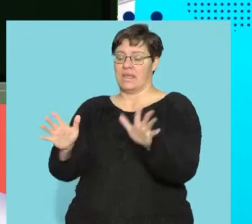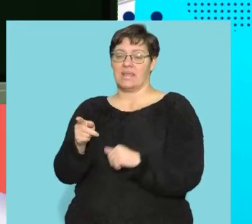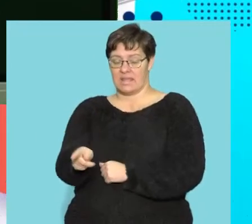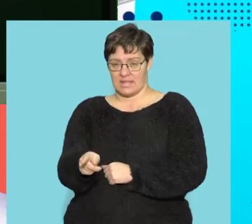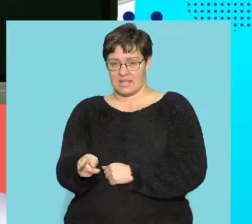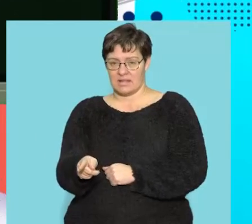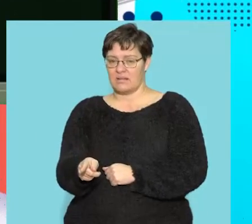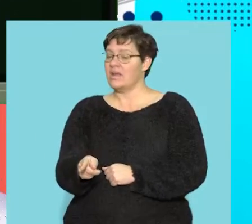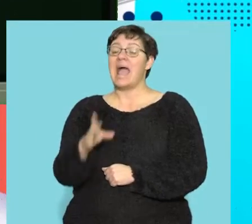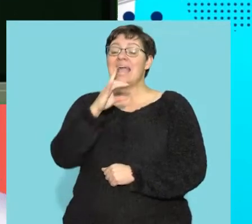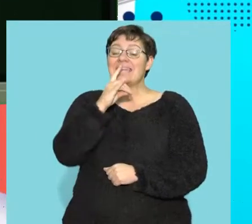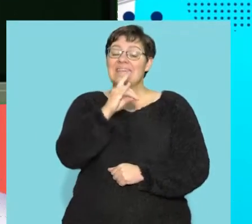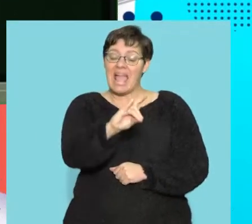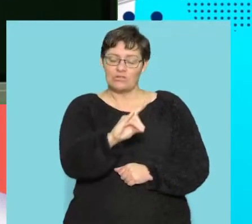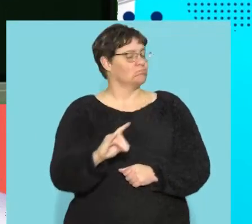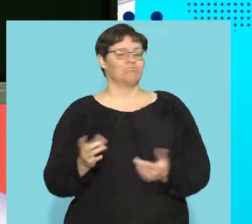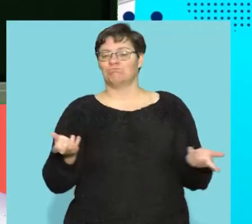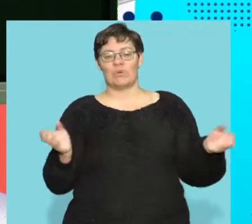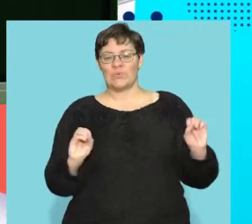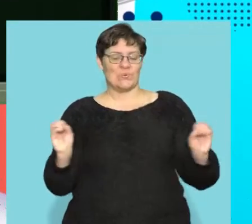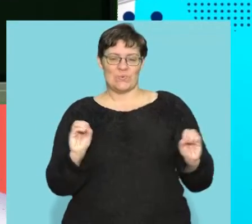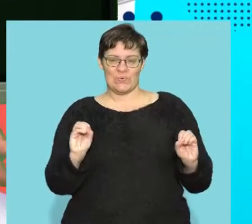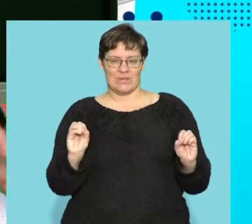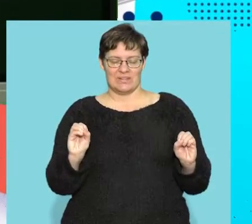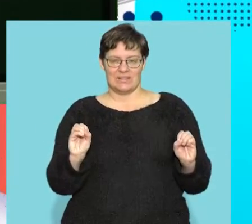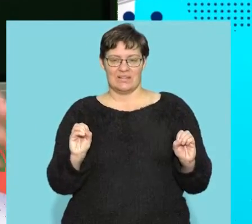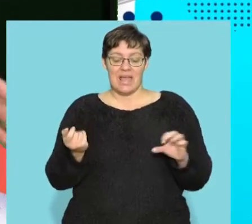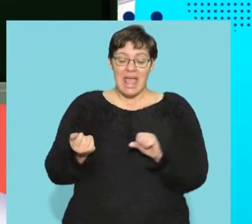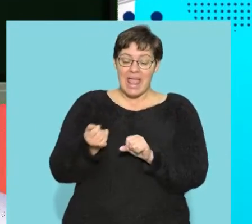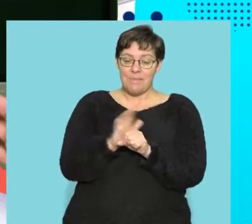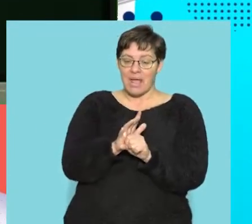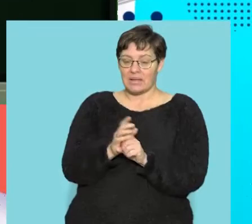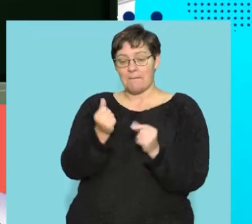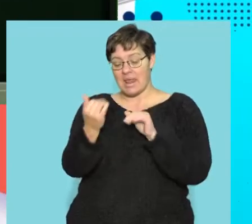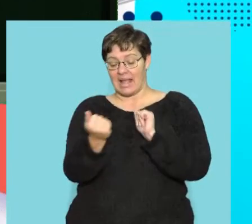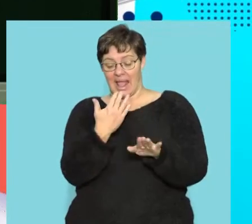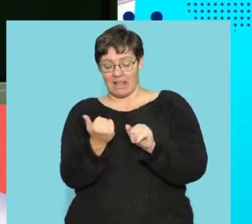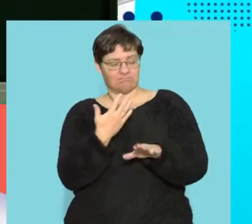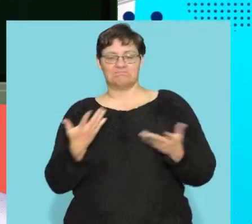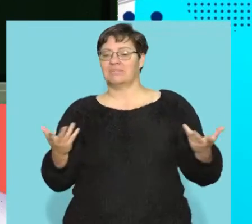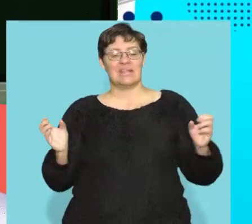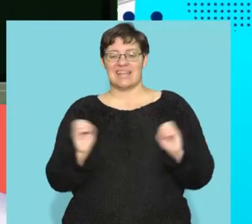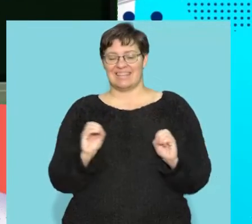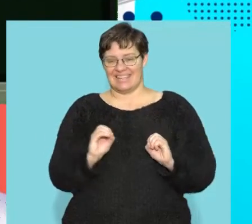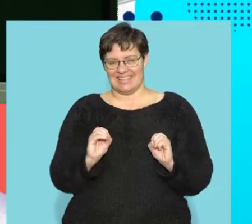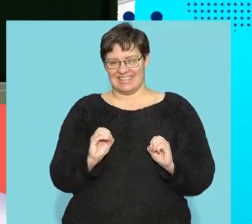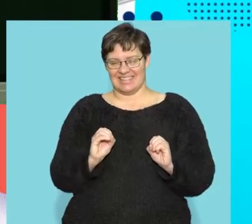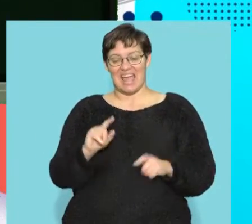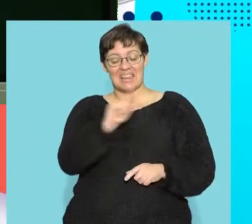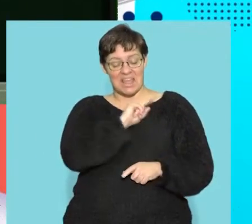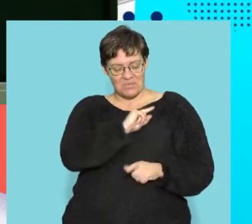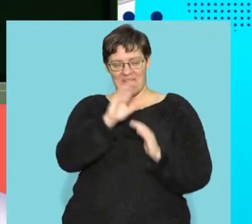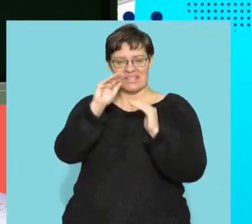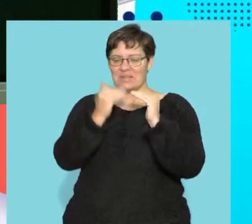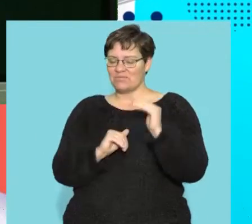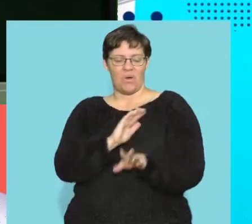know it is a non-cash item, meaning it does not impact on the flow of cash. Therefore,